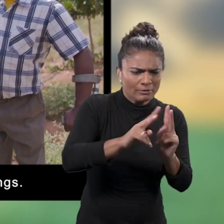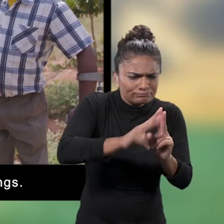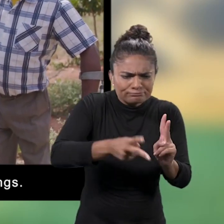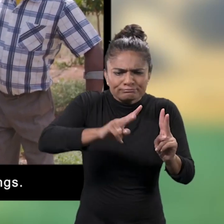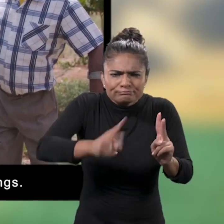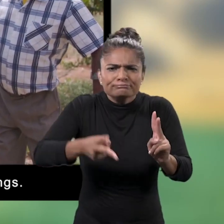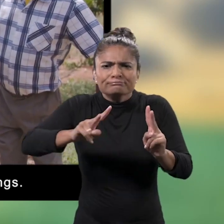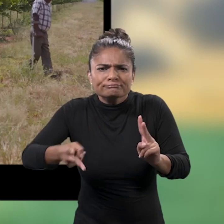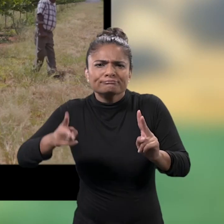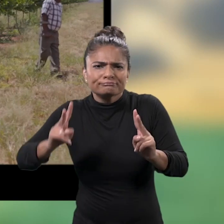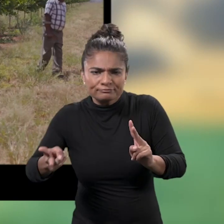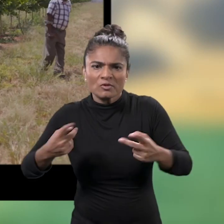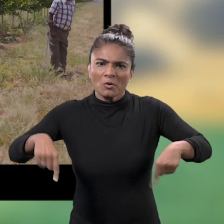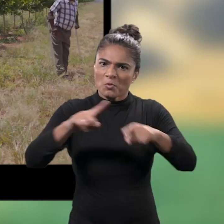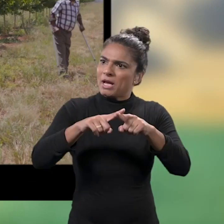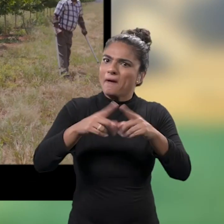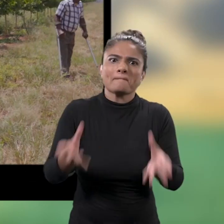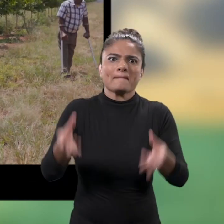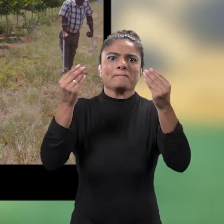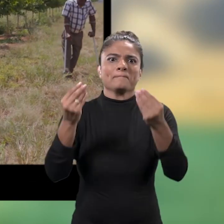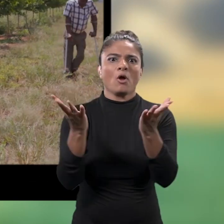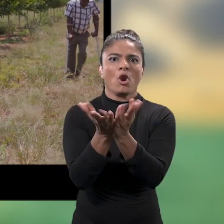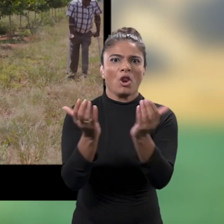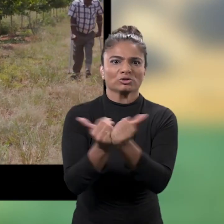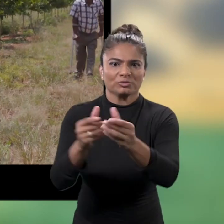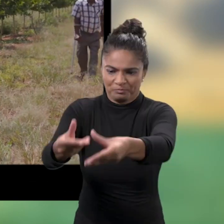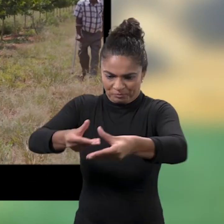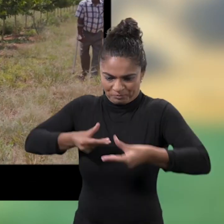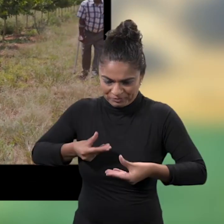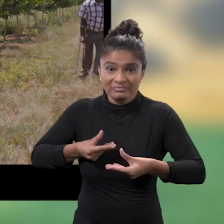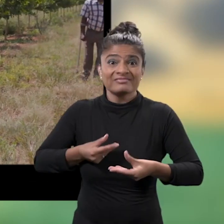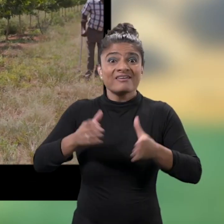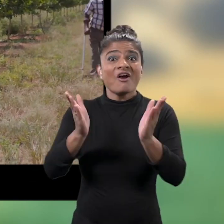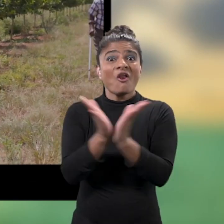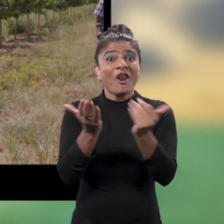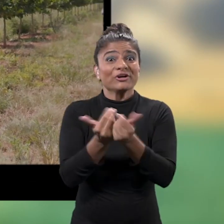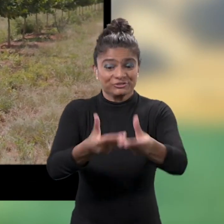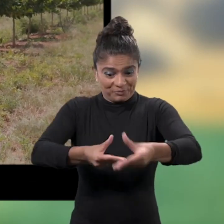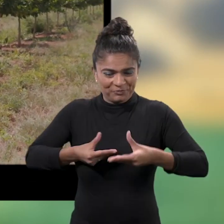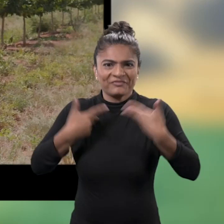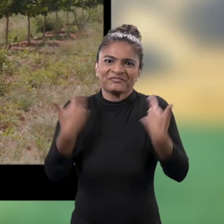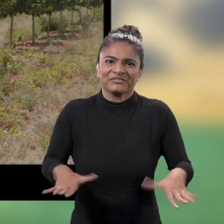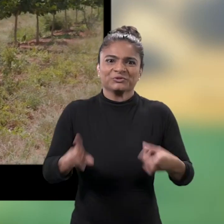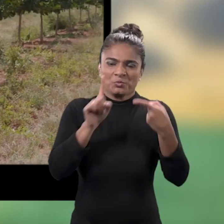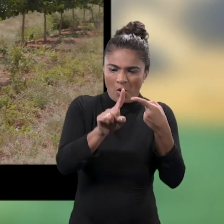bayasi-advise ngento eziningi, sibe nama-learnership. Kunje ngikhuluma nje ngine-level 1, 2, 3,